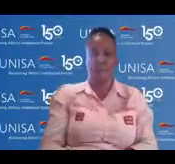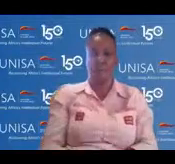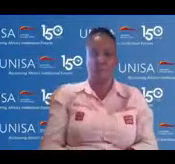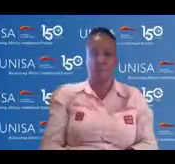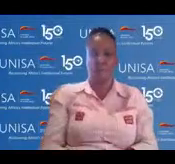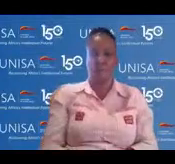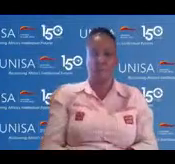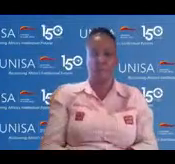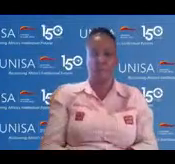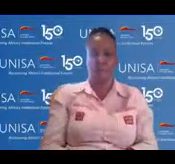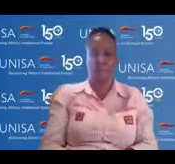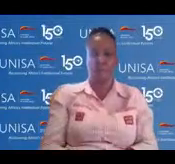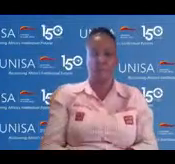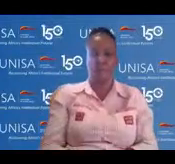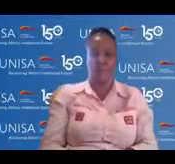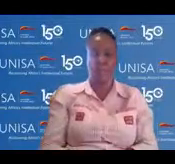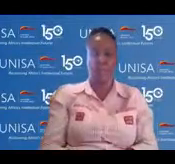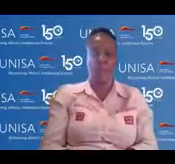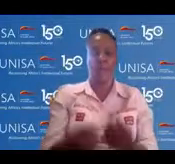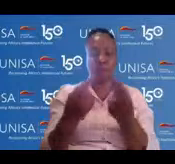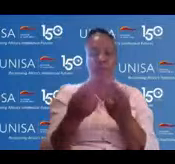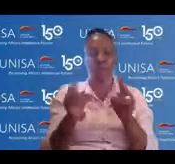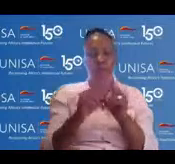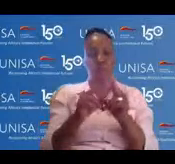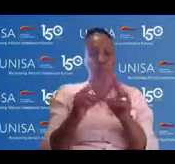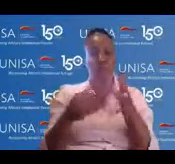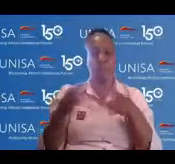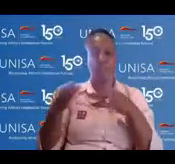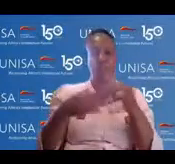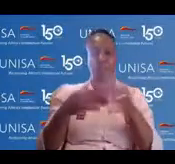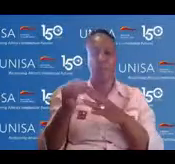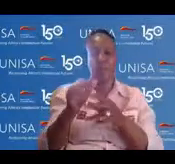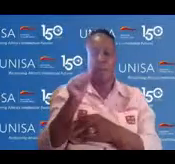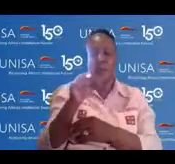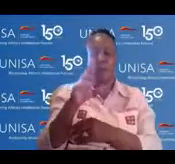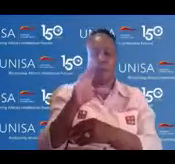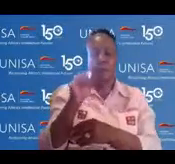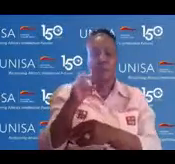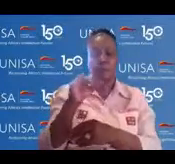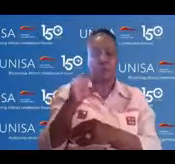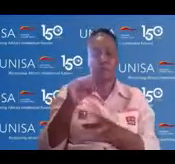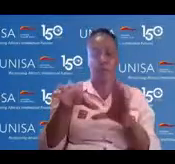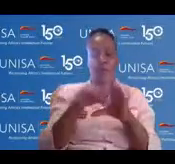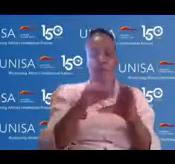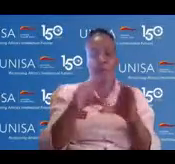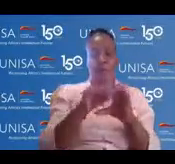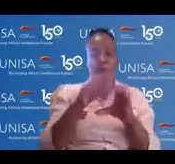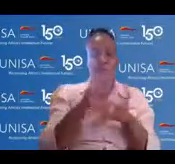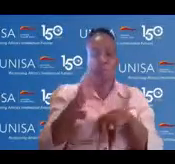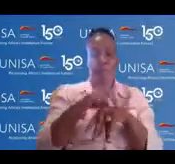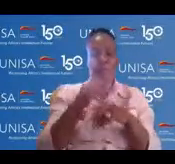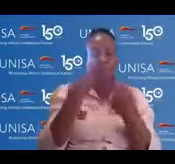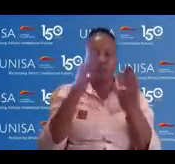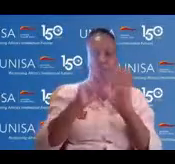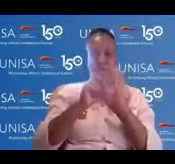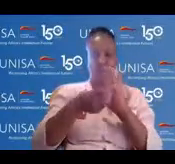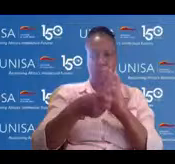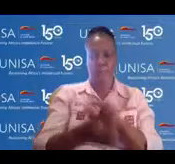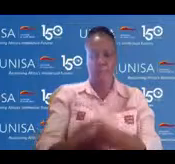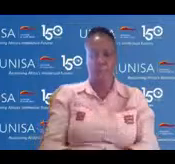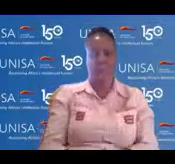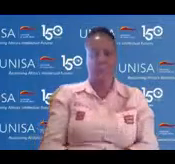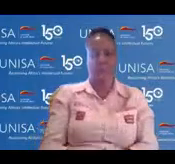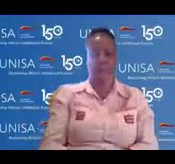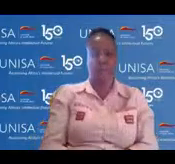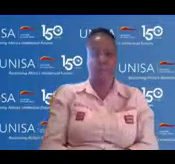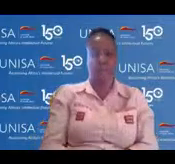UNISA established this section, which is called ACT-SWITCH, to accommodate the needs of students with disabilities.